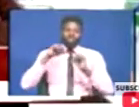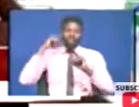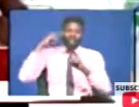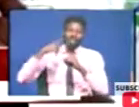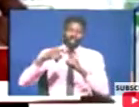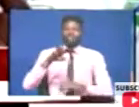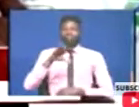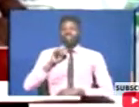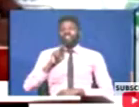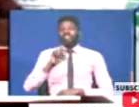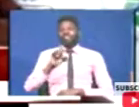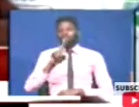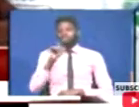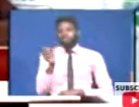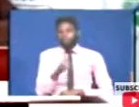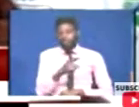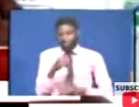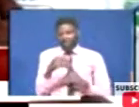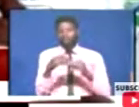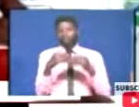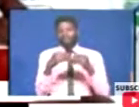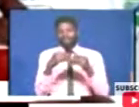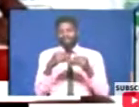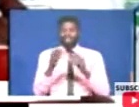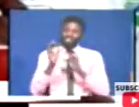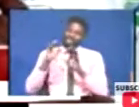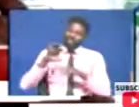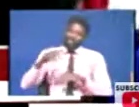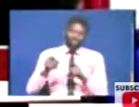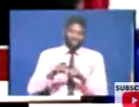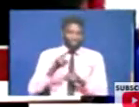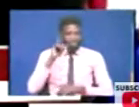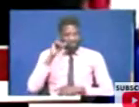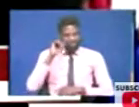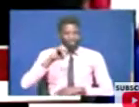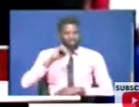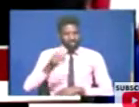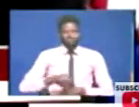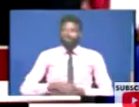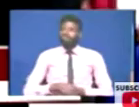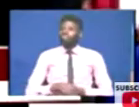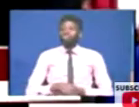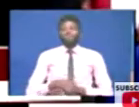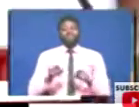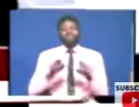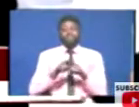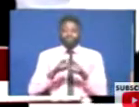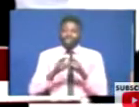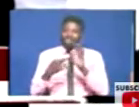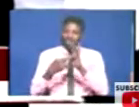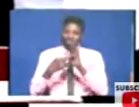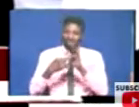month of plastic in Kilifi County and also in Mombasa City. Kwa upande wake, mwakilishi wa